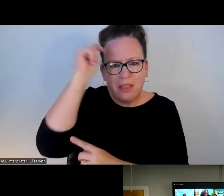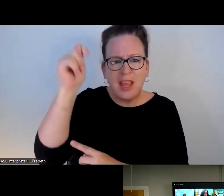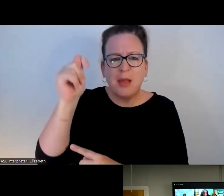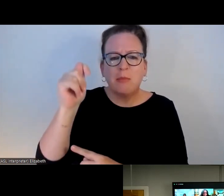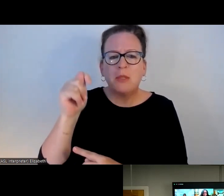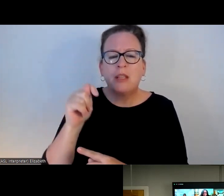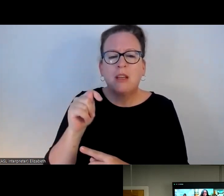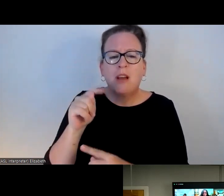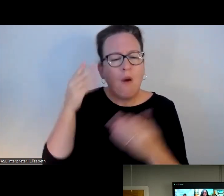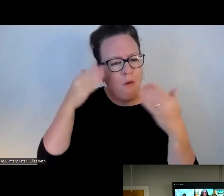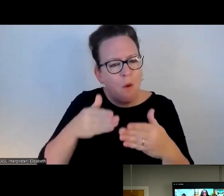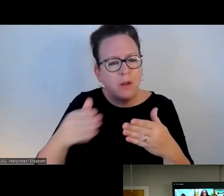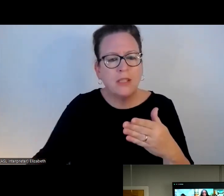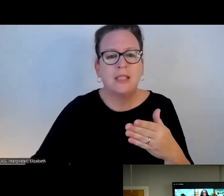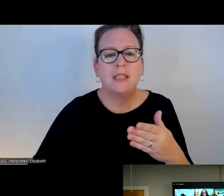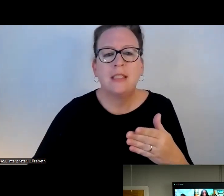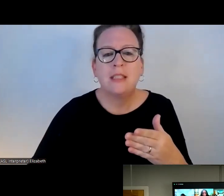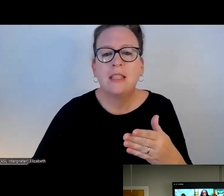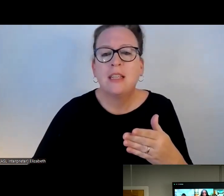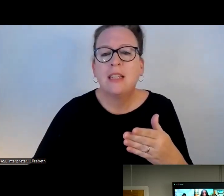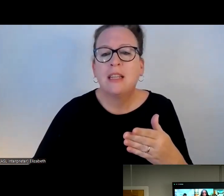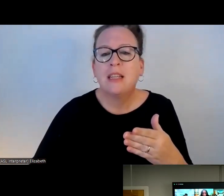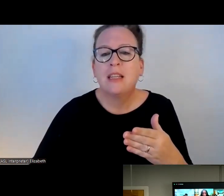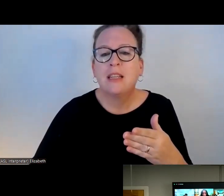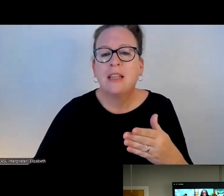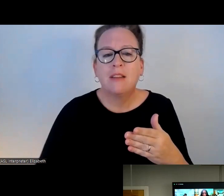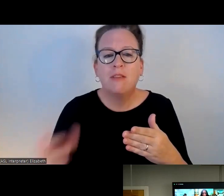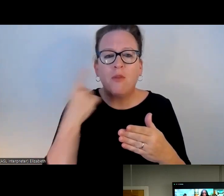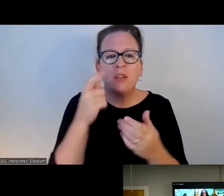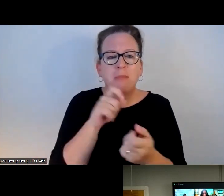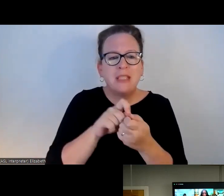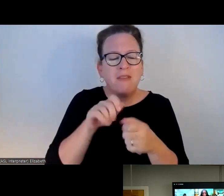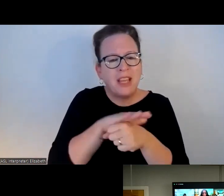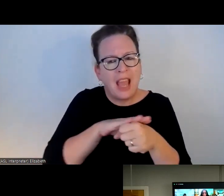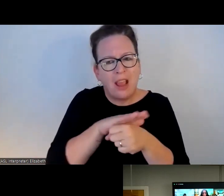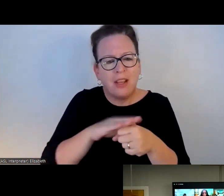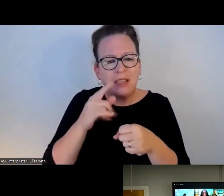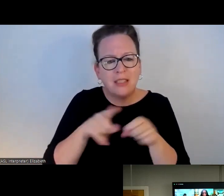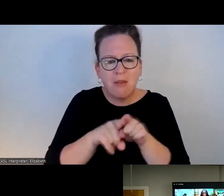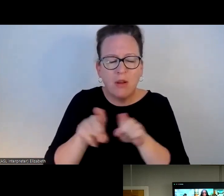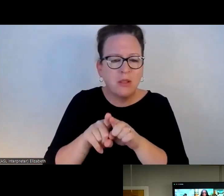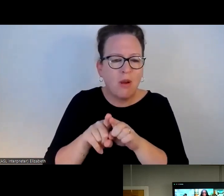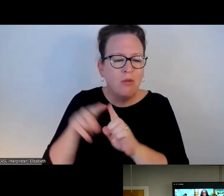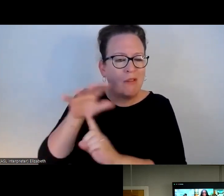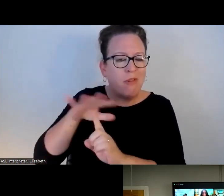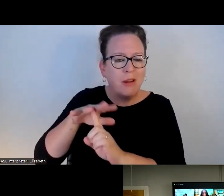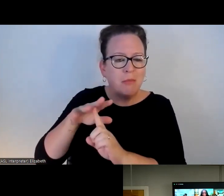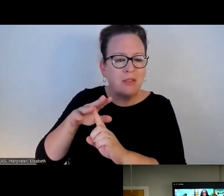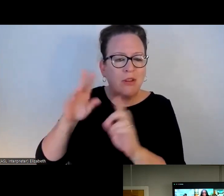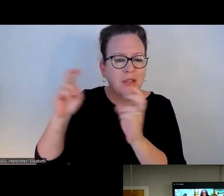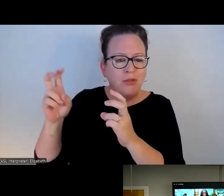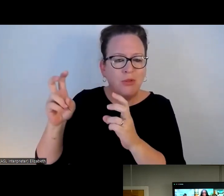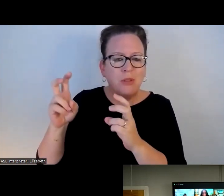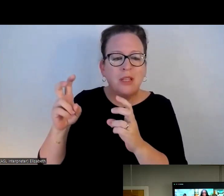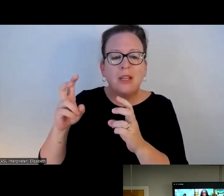of, you know, environmental issues. Because I think it was when we heard from the whole task